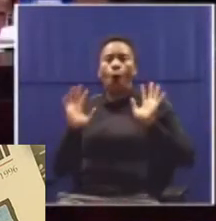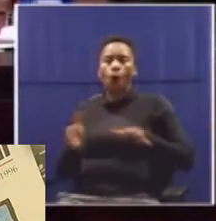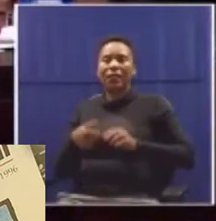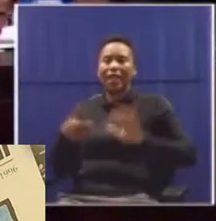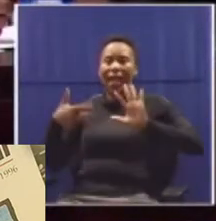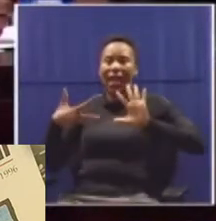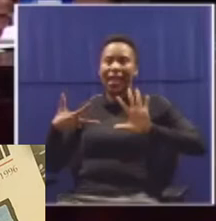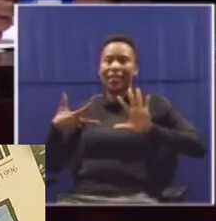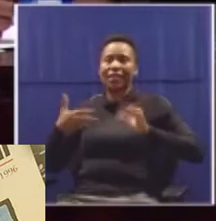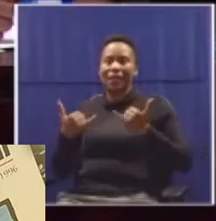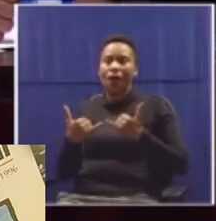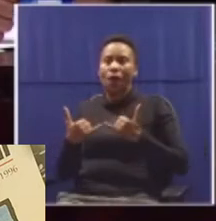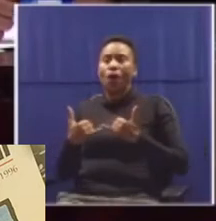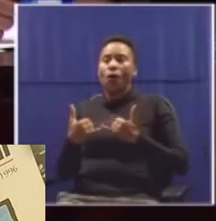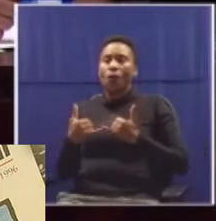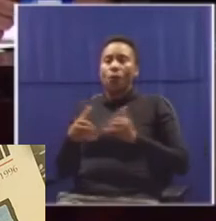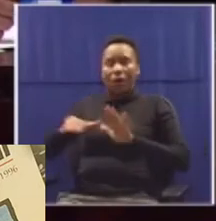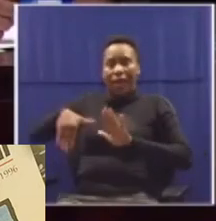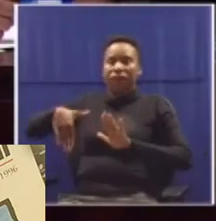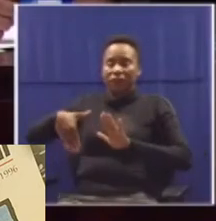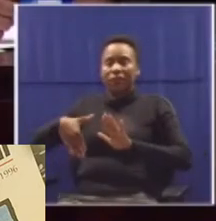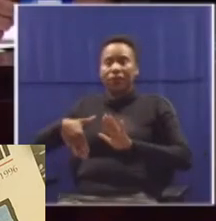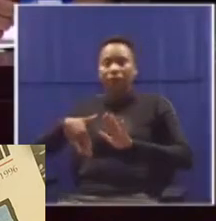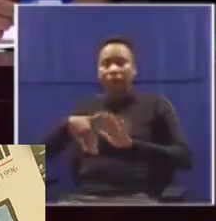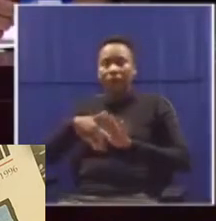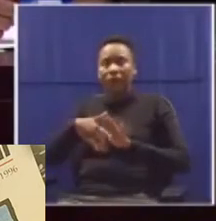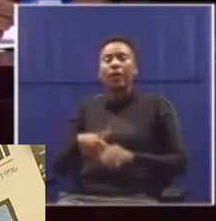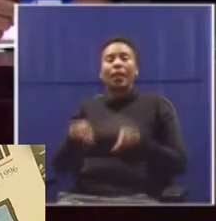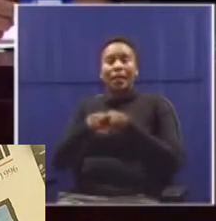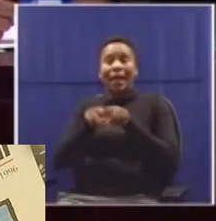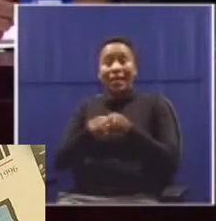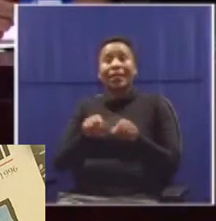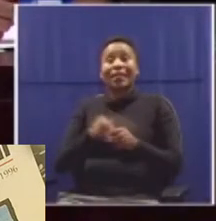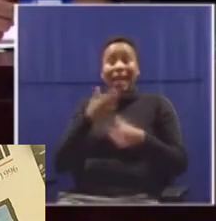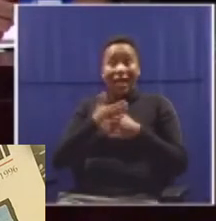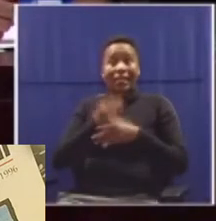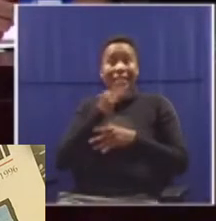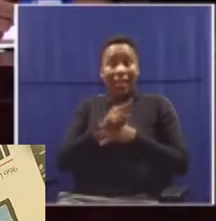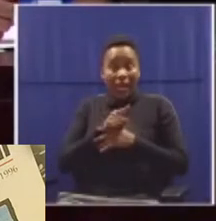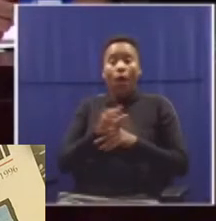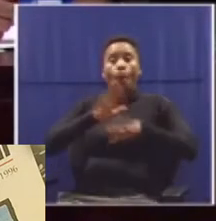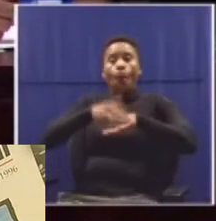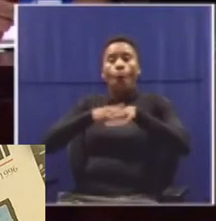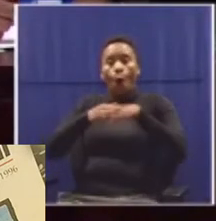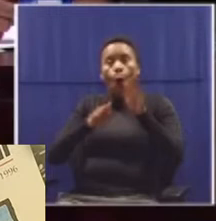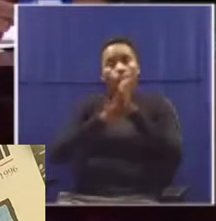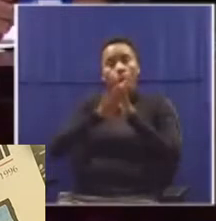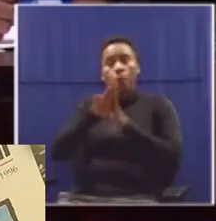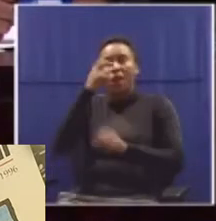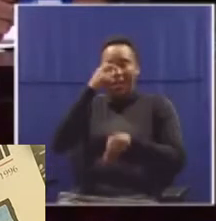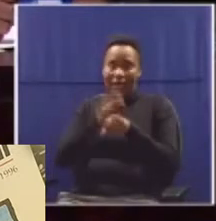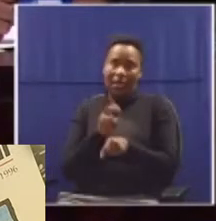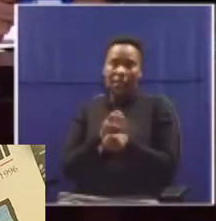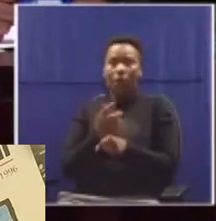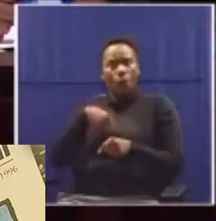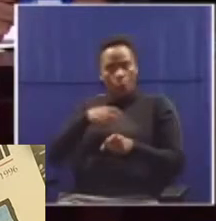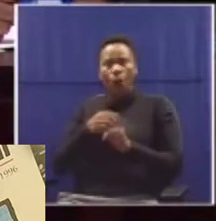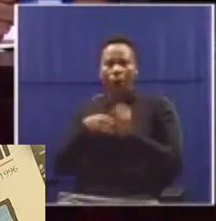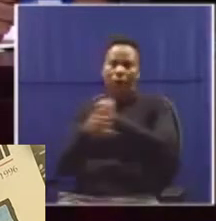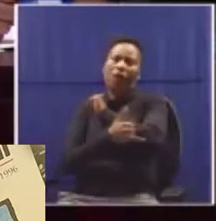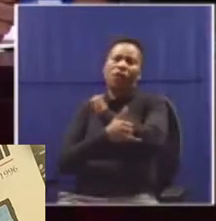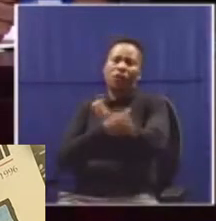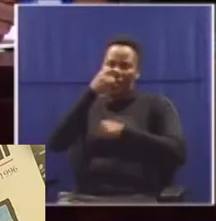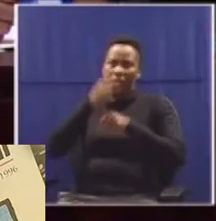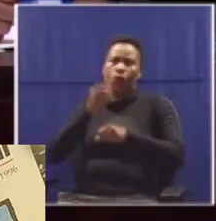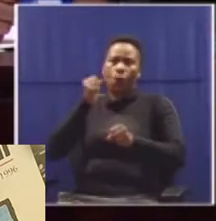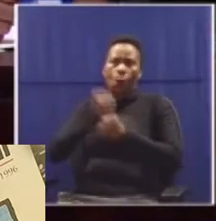years to do so as a task force says more progress is required which we have as a country agreed to work on so it